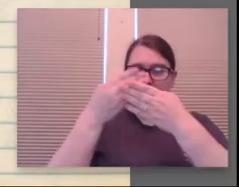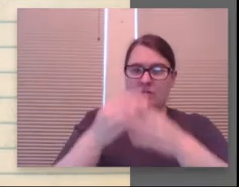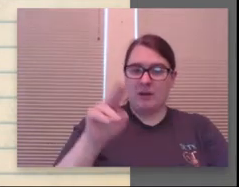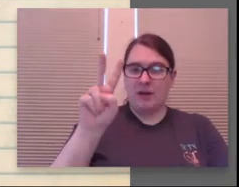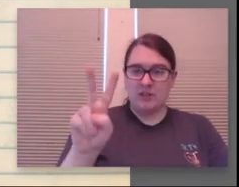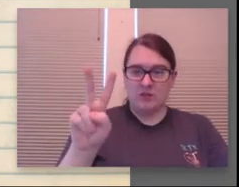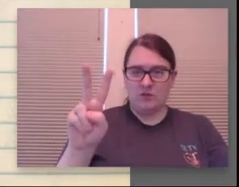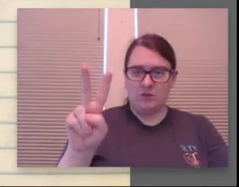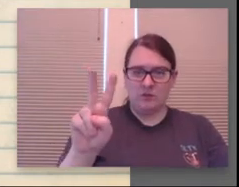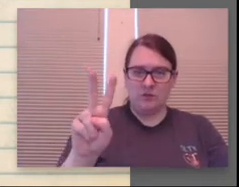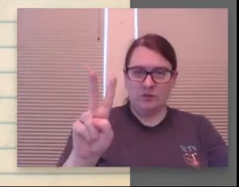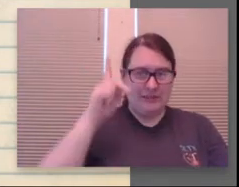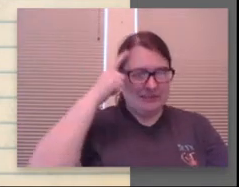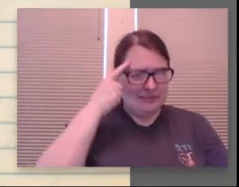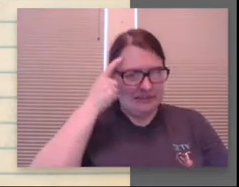222 divided by 2.